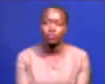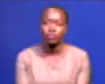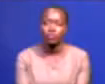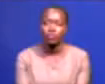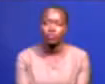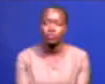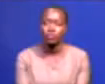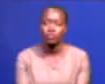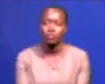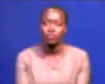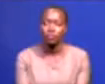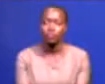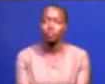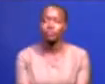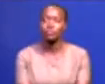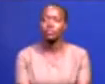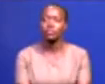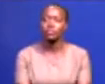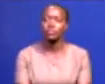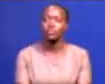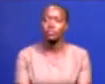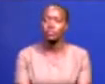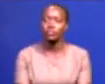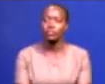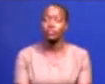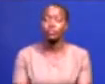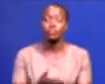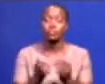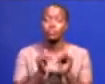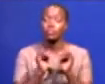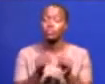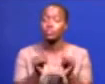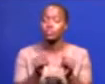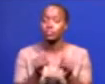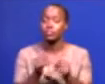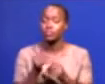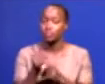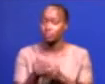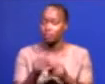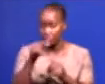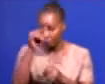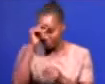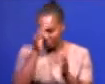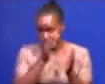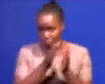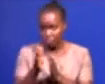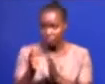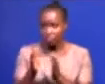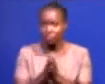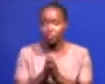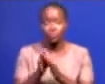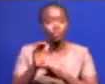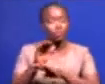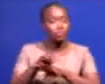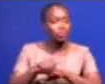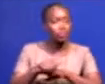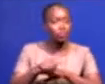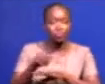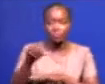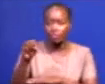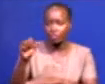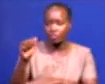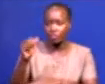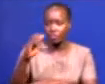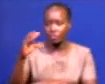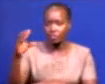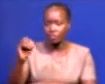Well, I'm holding fort for the news anchor in charge of the business segment. Now, the government plans to tap Sacco